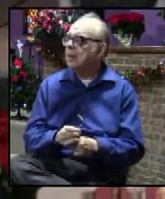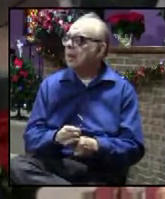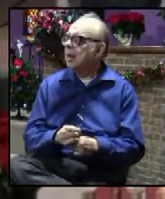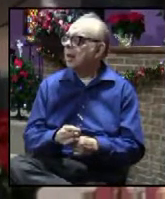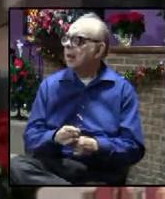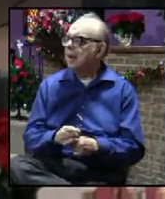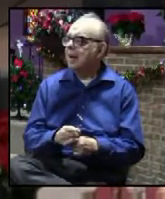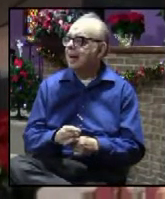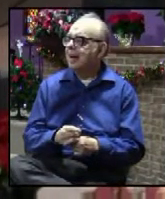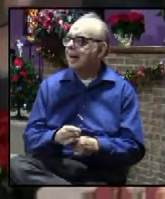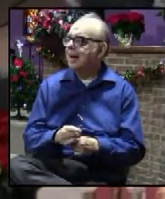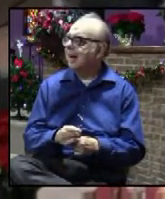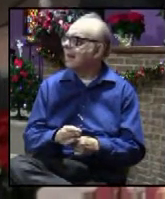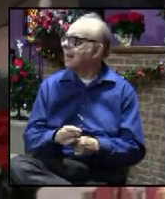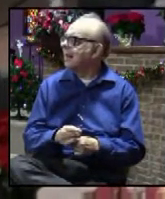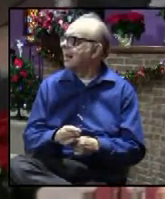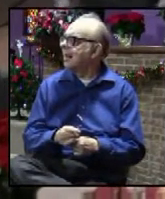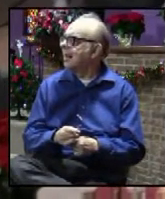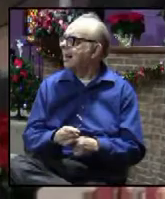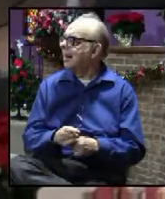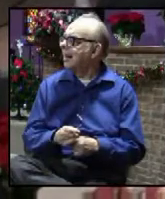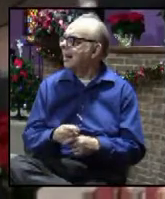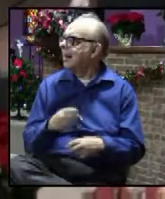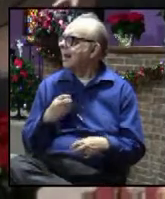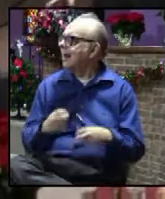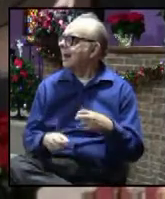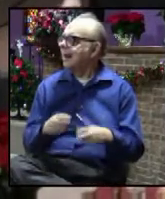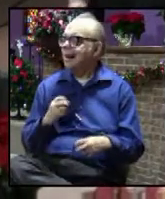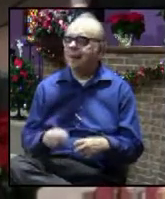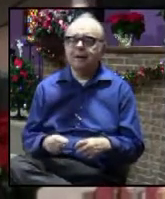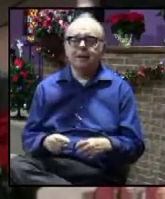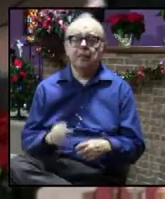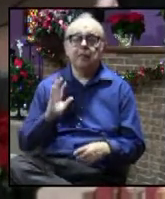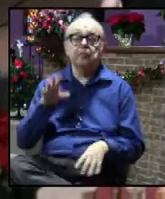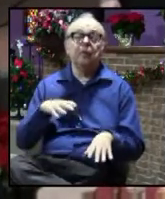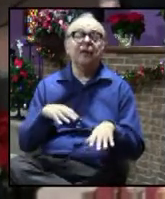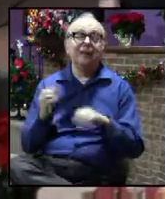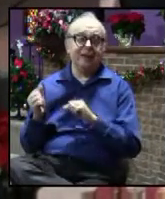Amen. It is probably going to go away.